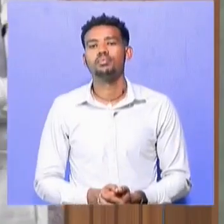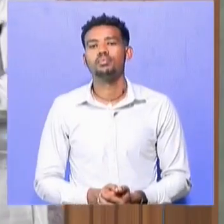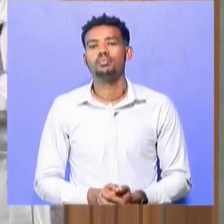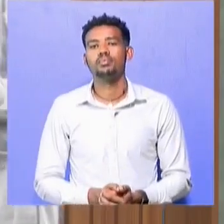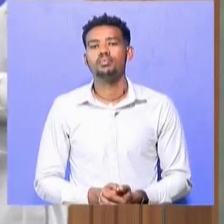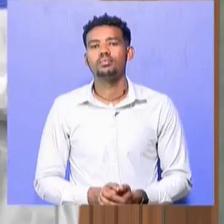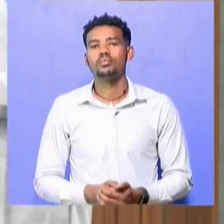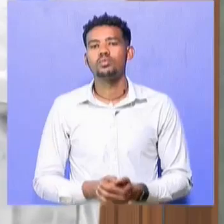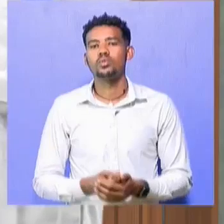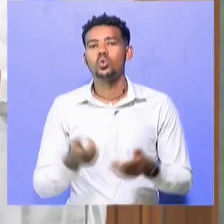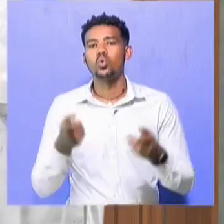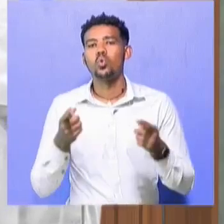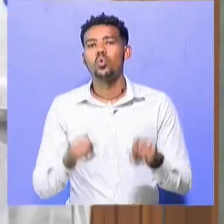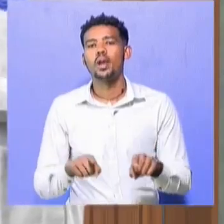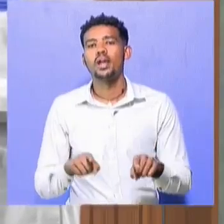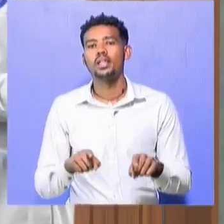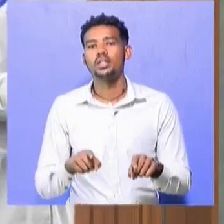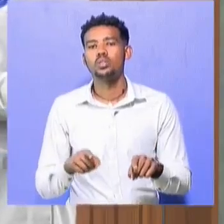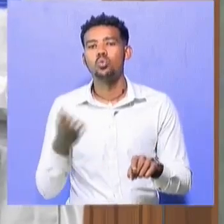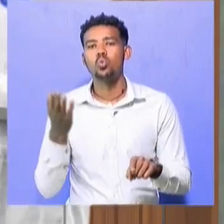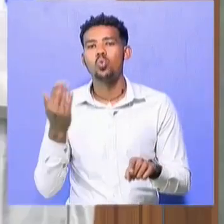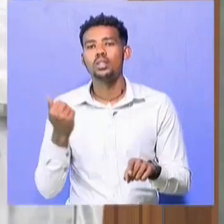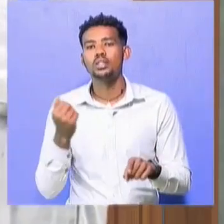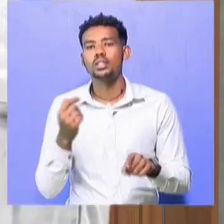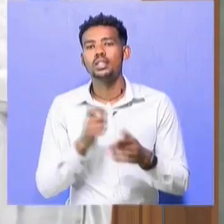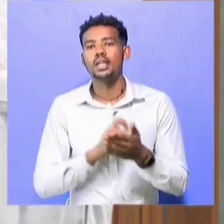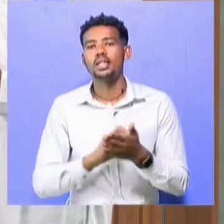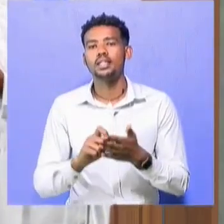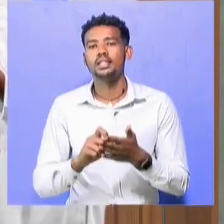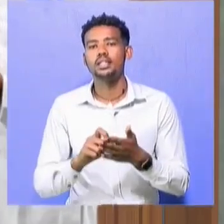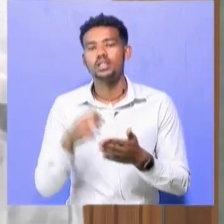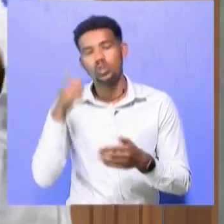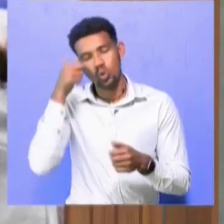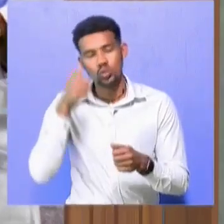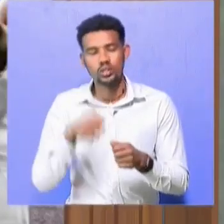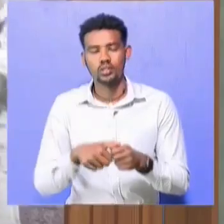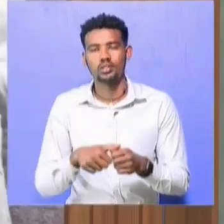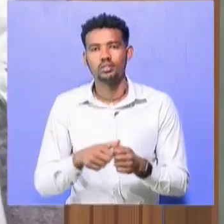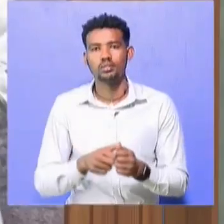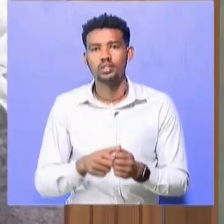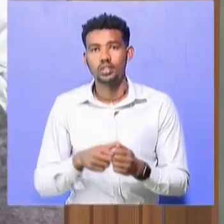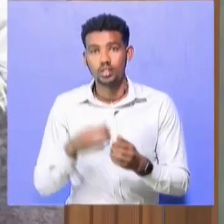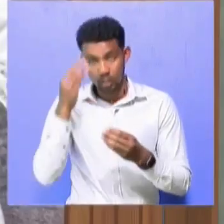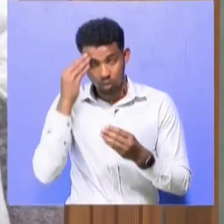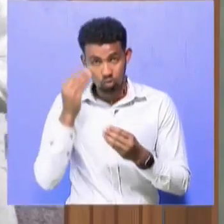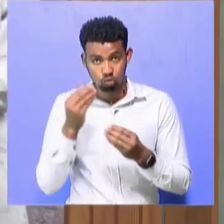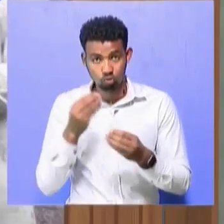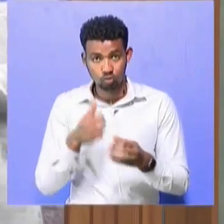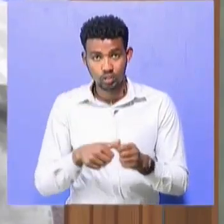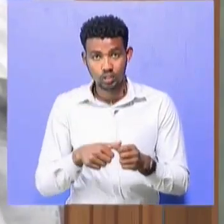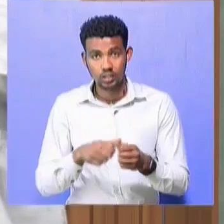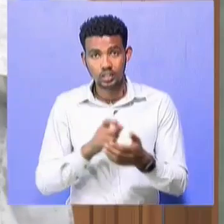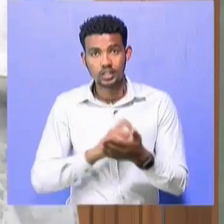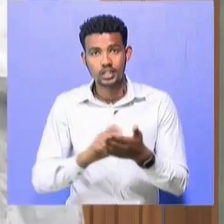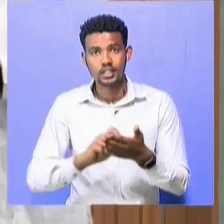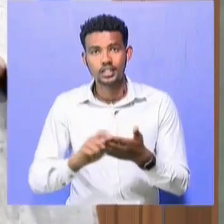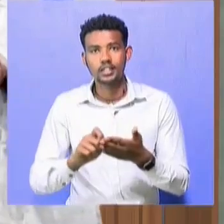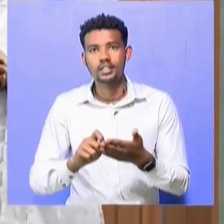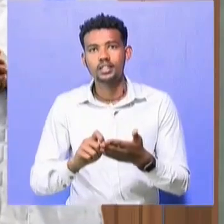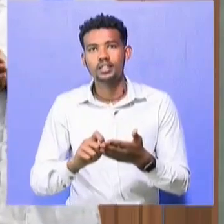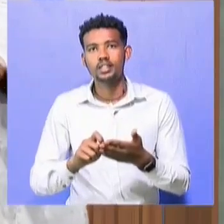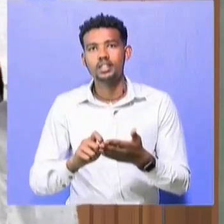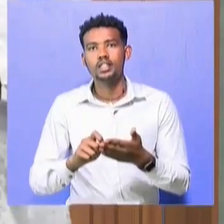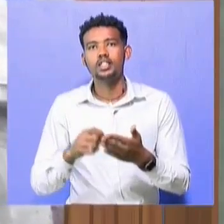When was written the notice? Yeah, the notice is already written